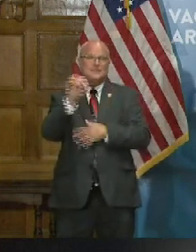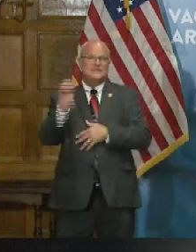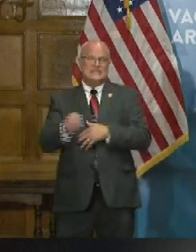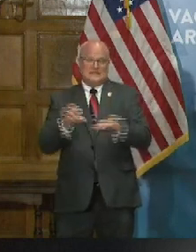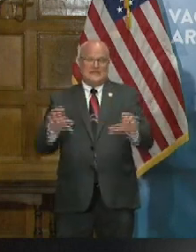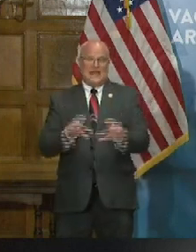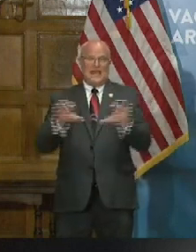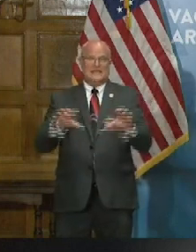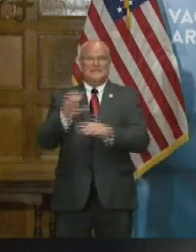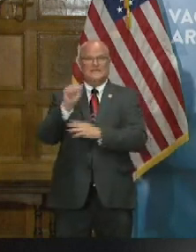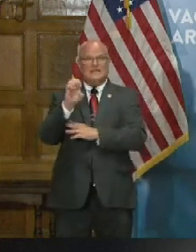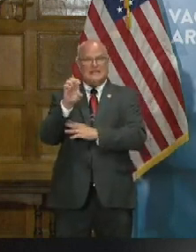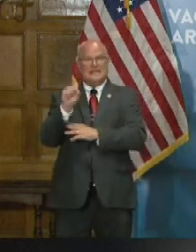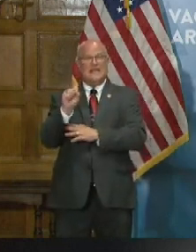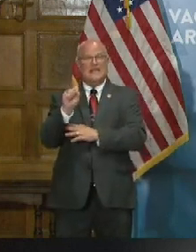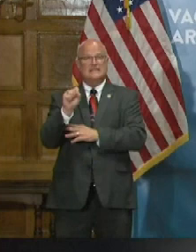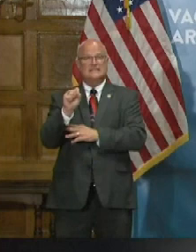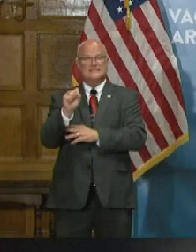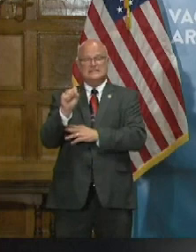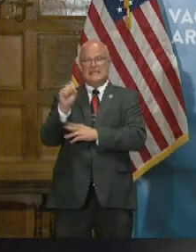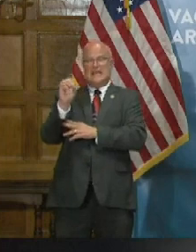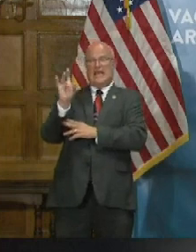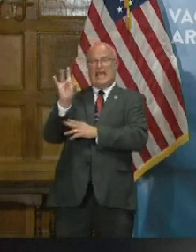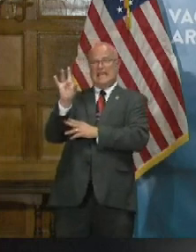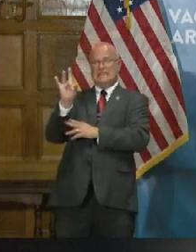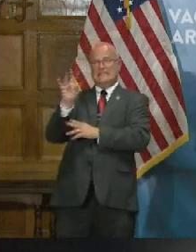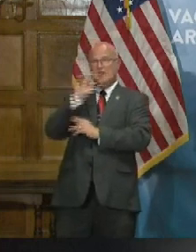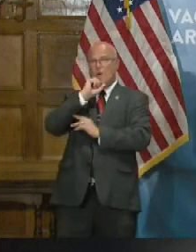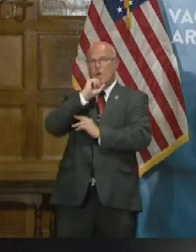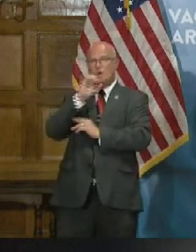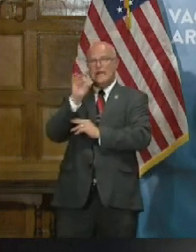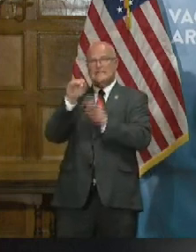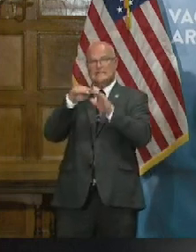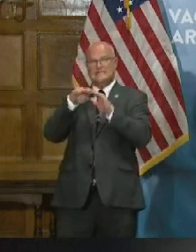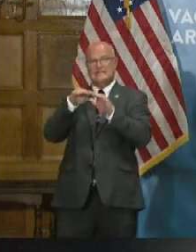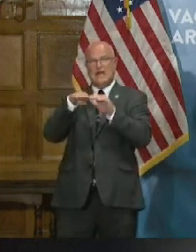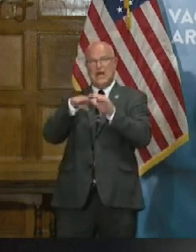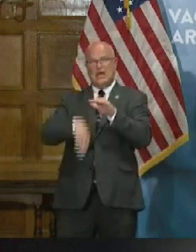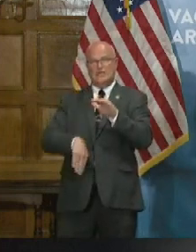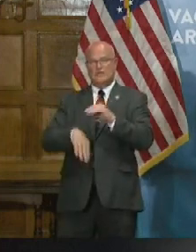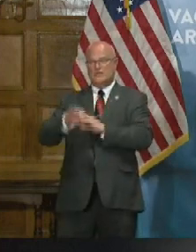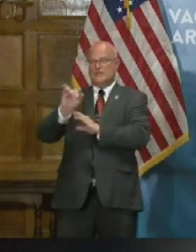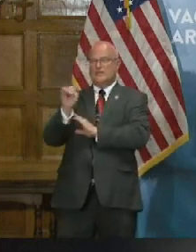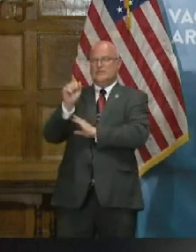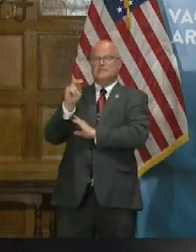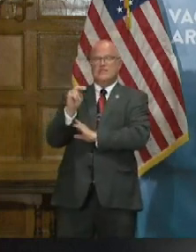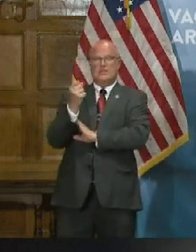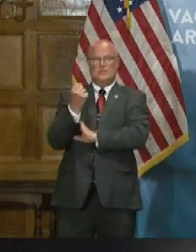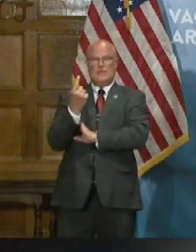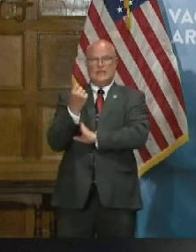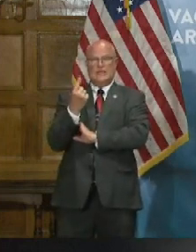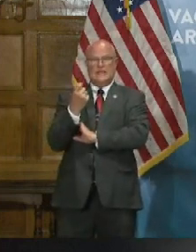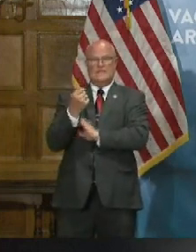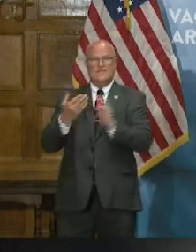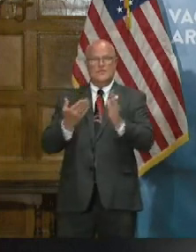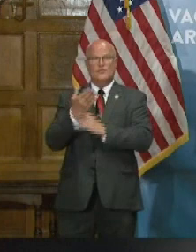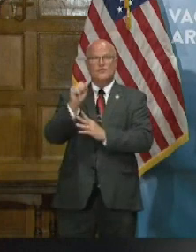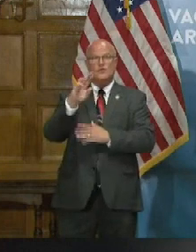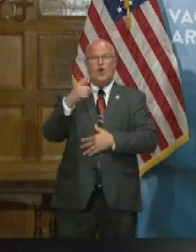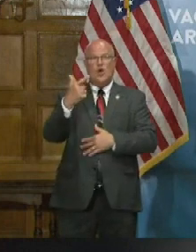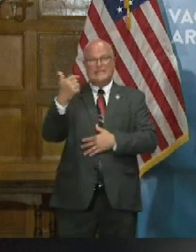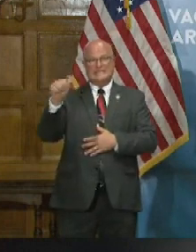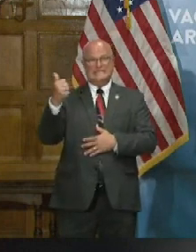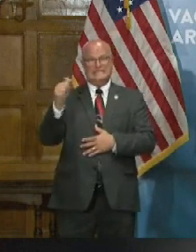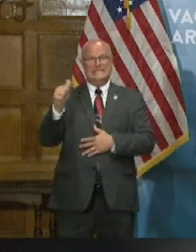of active cases 18 and under. And this starts January 11th through August